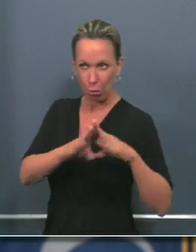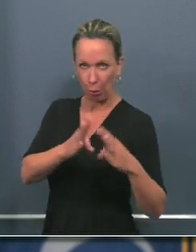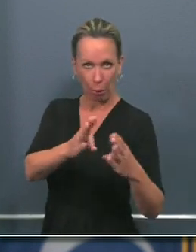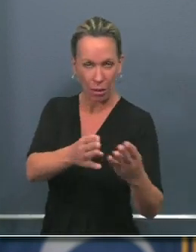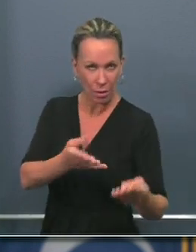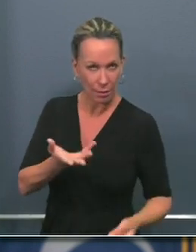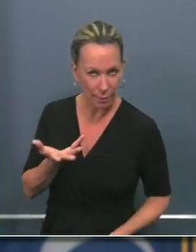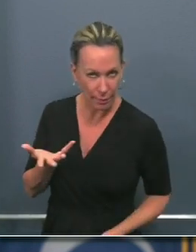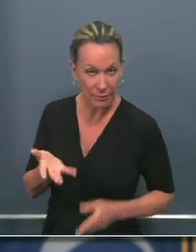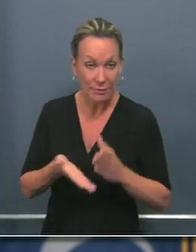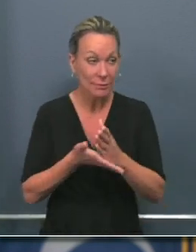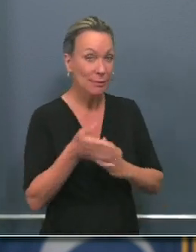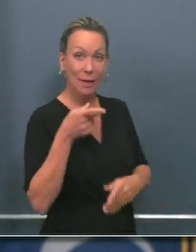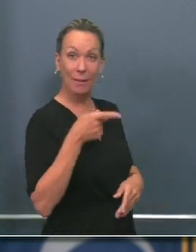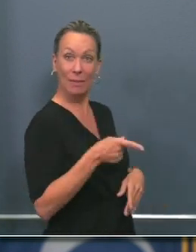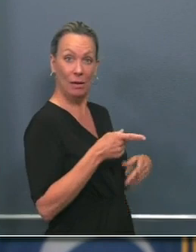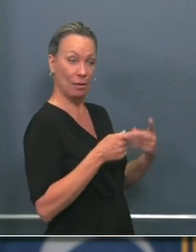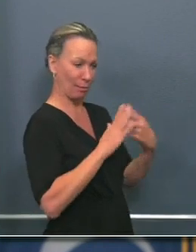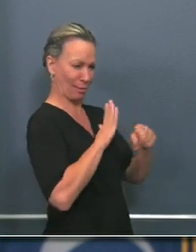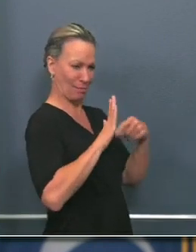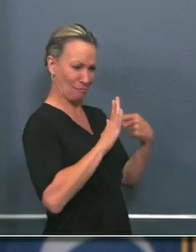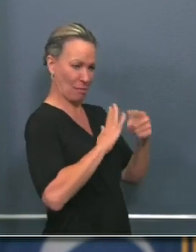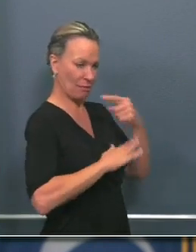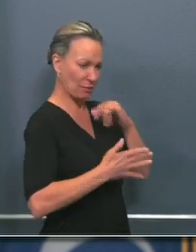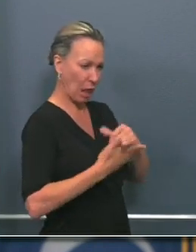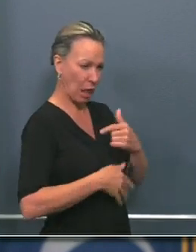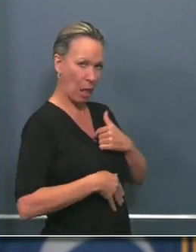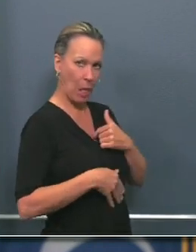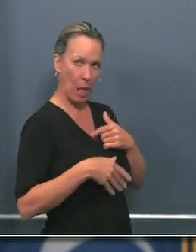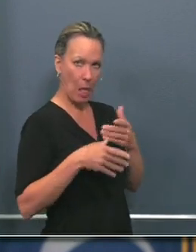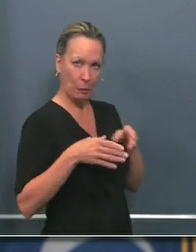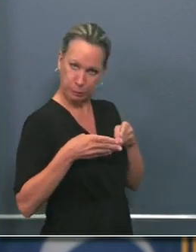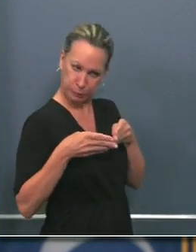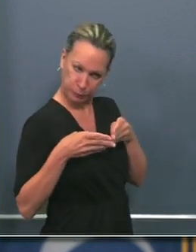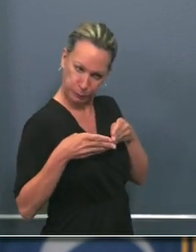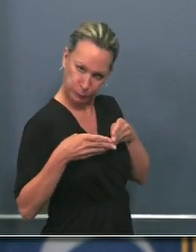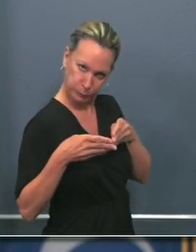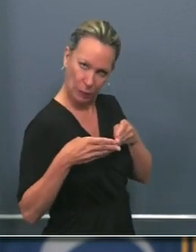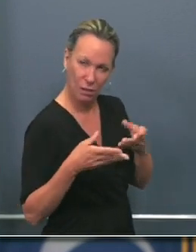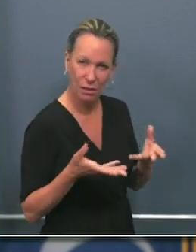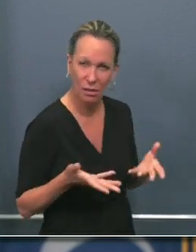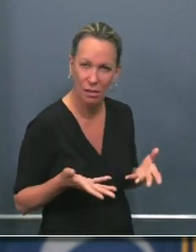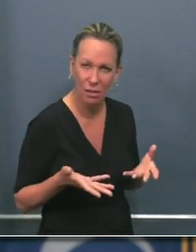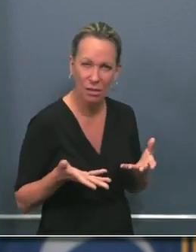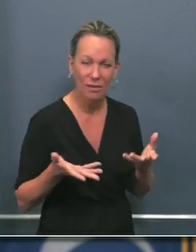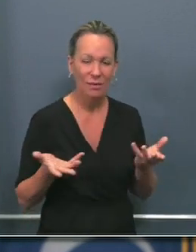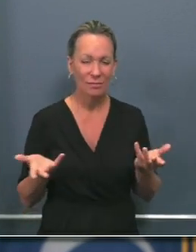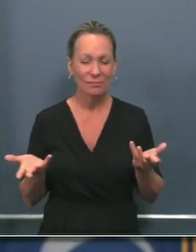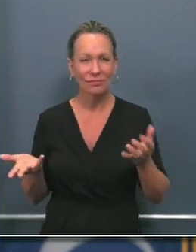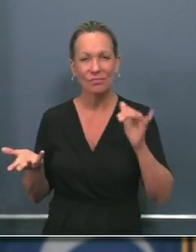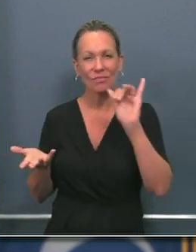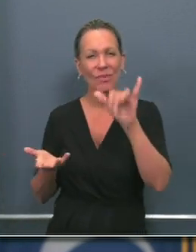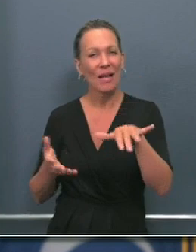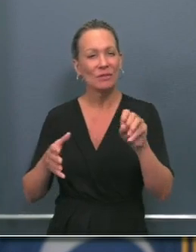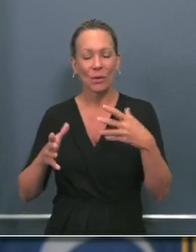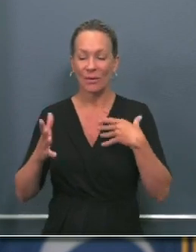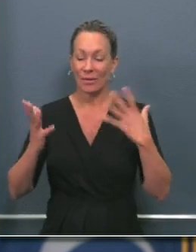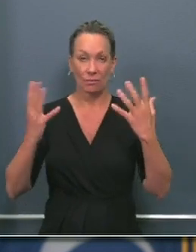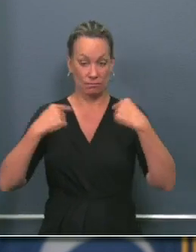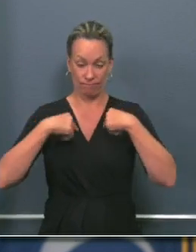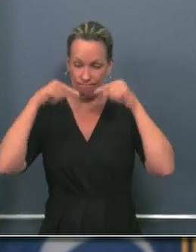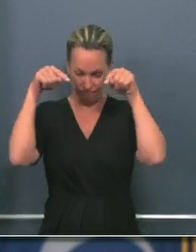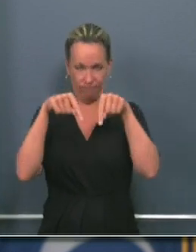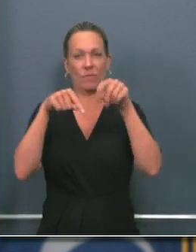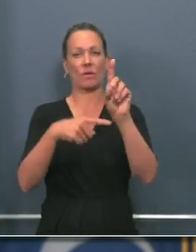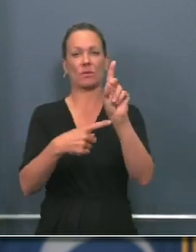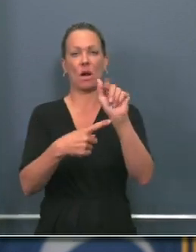those up as we move forward. But we believe with the modifications that we have the time to test